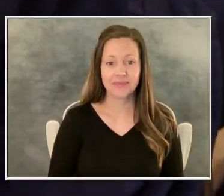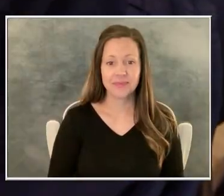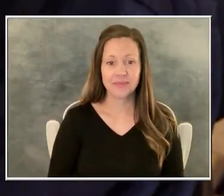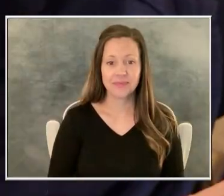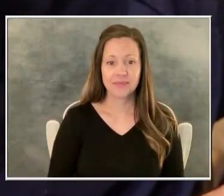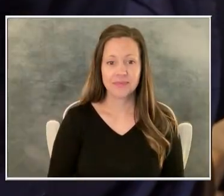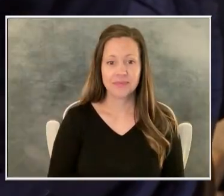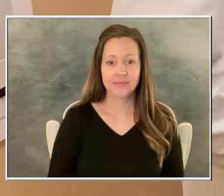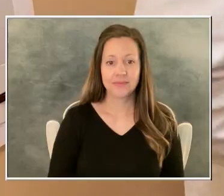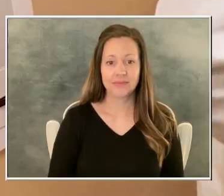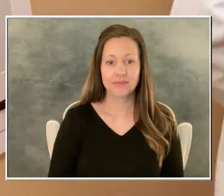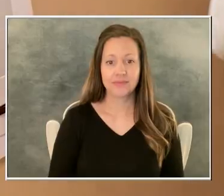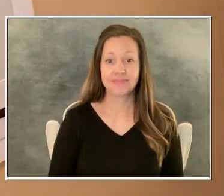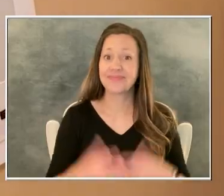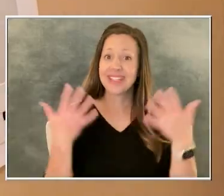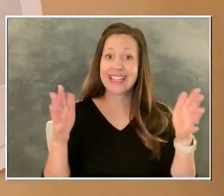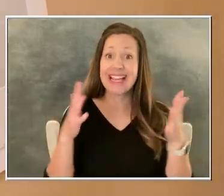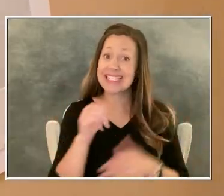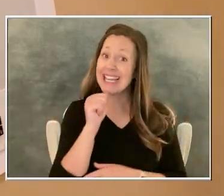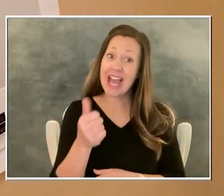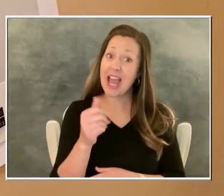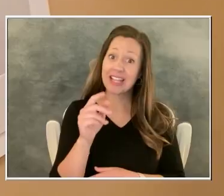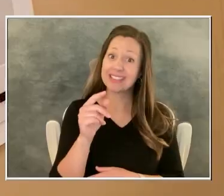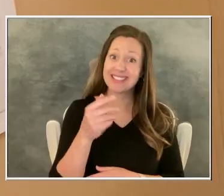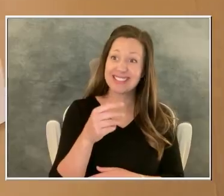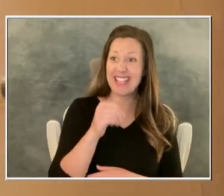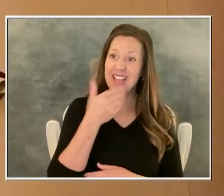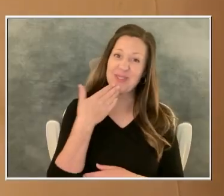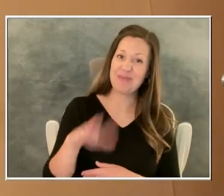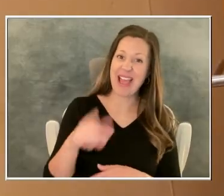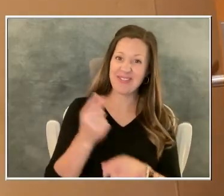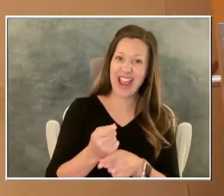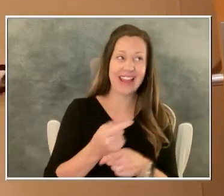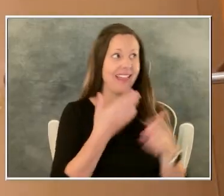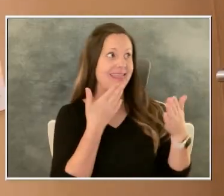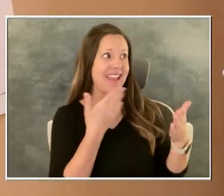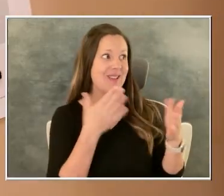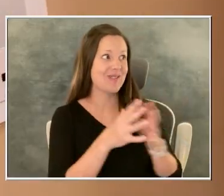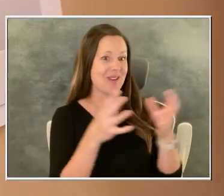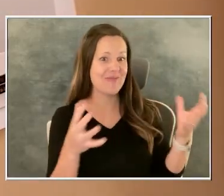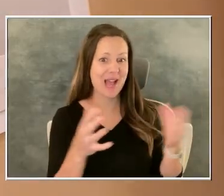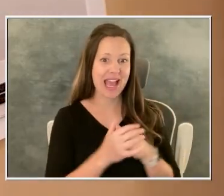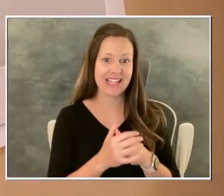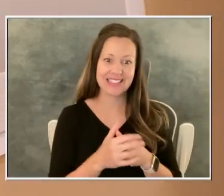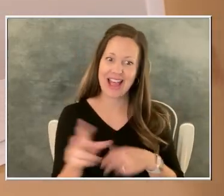didn't beat you up too bad, huh? Thank you guys so much. Oh, look at you.